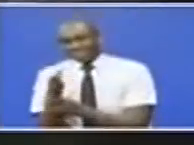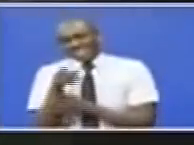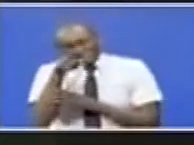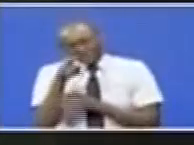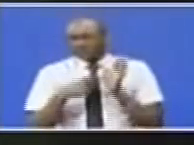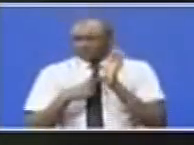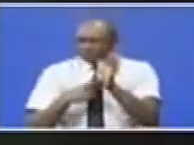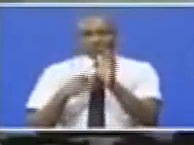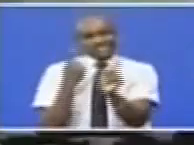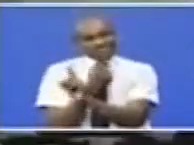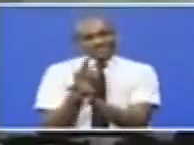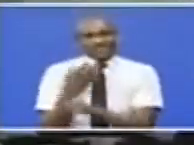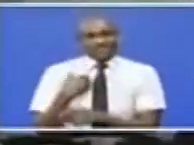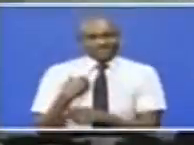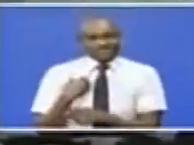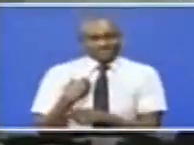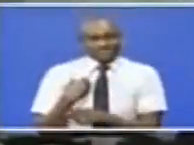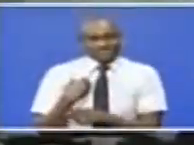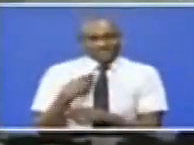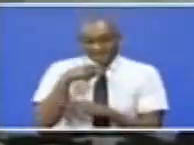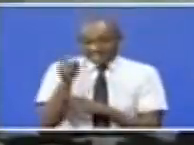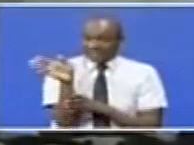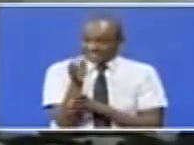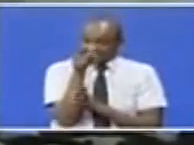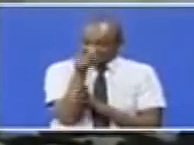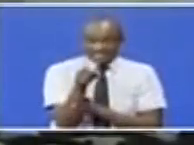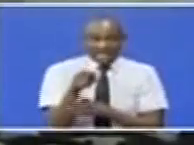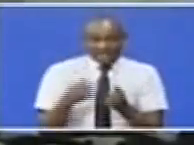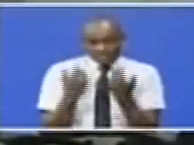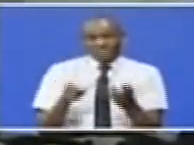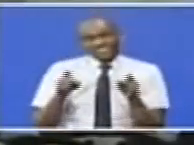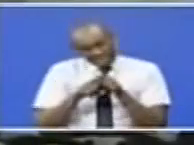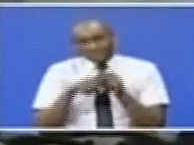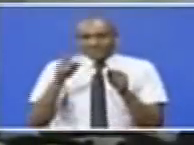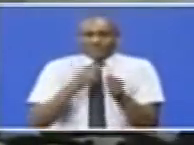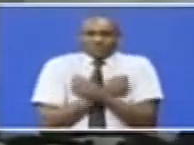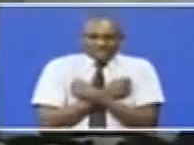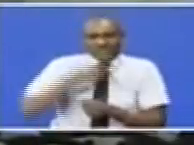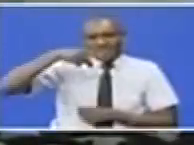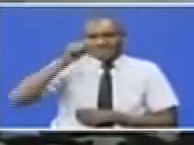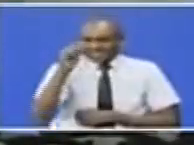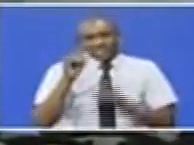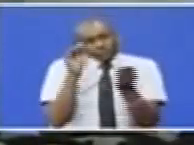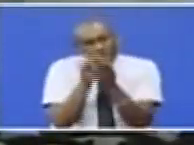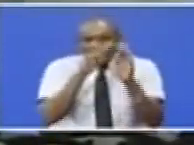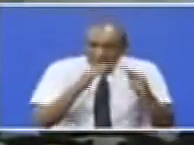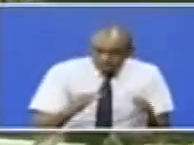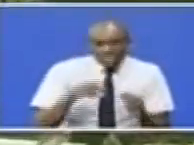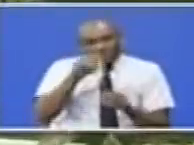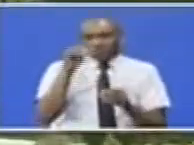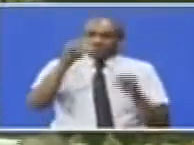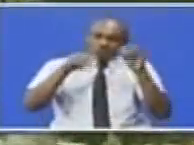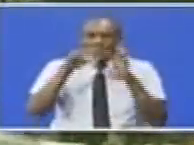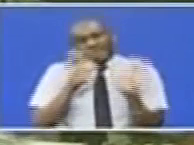standing out as fan favorites. But the ornamental fish is more or less like a pet, because it's put in the house and it's much more